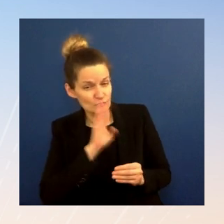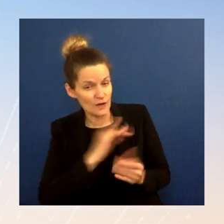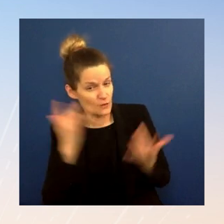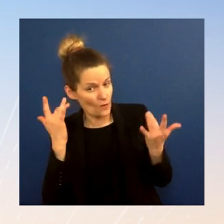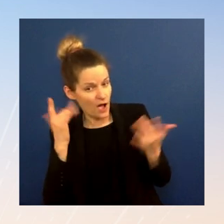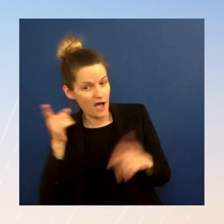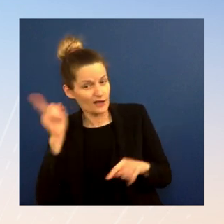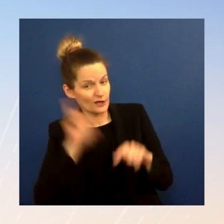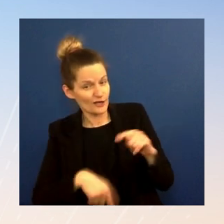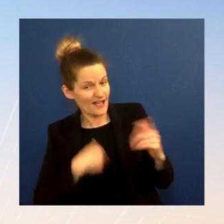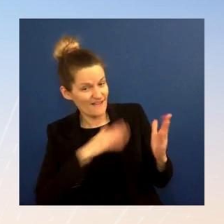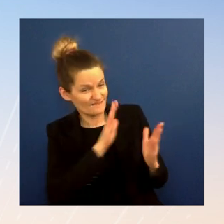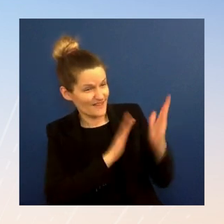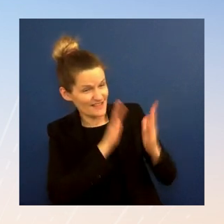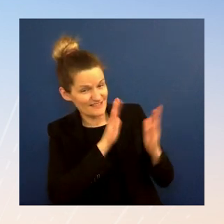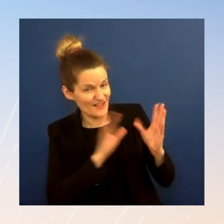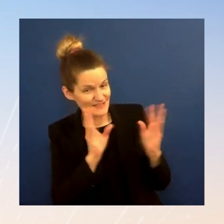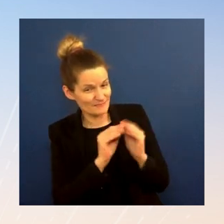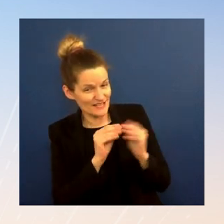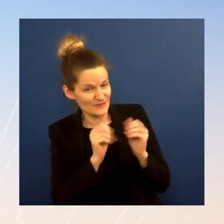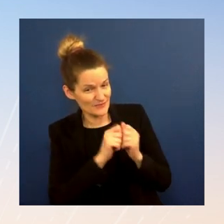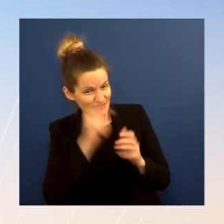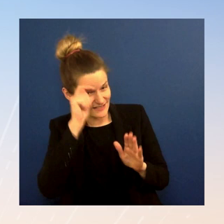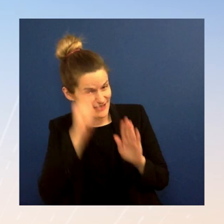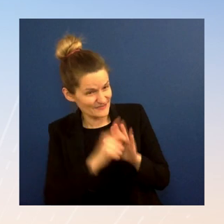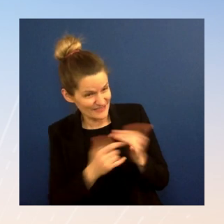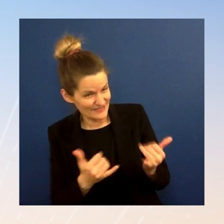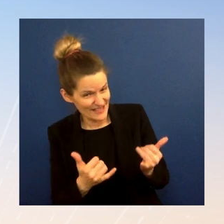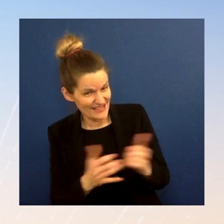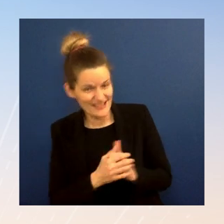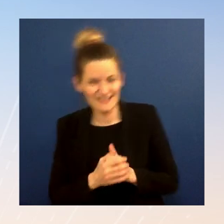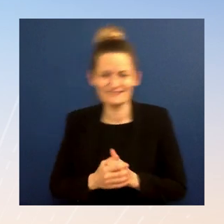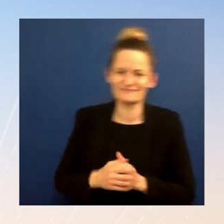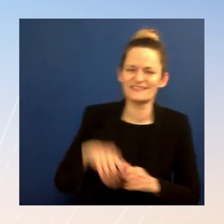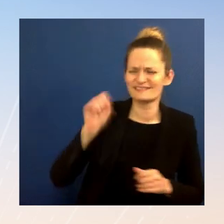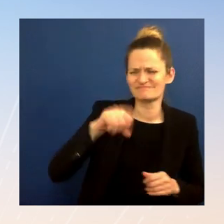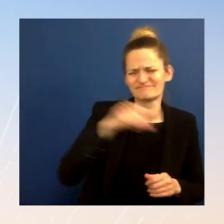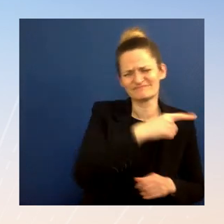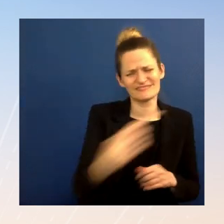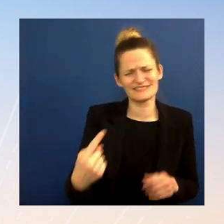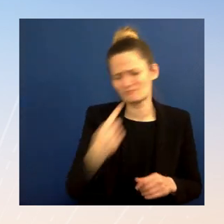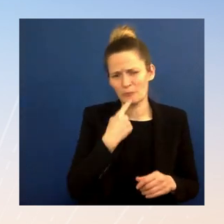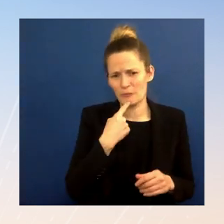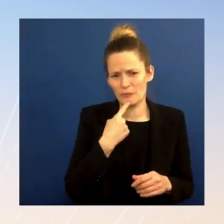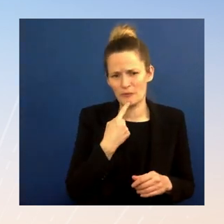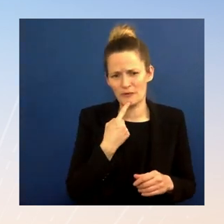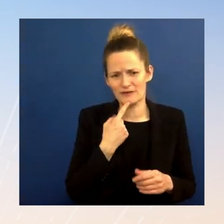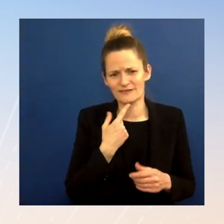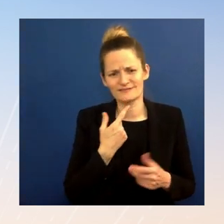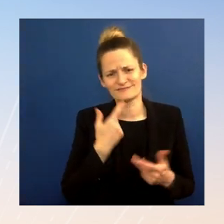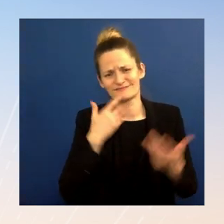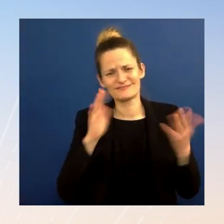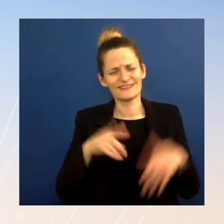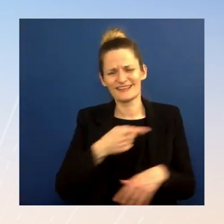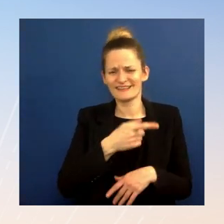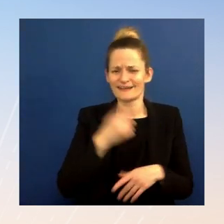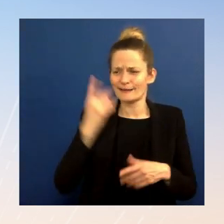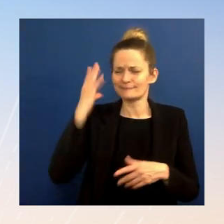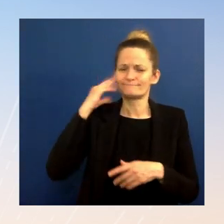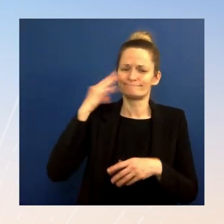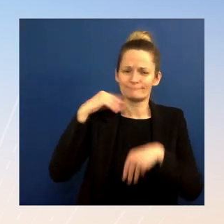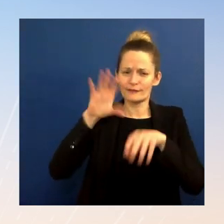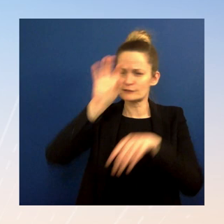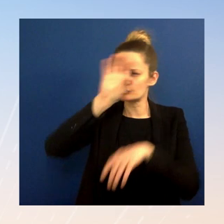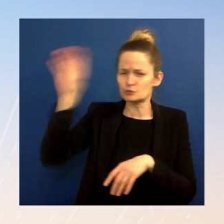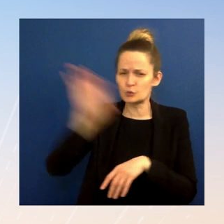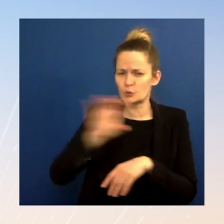today. And having meetings over Zoom, I think, as we've all experienced, are not the same. Having spent a lot of time with the president,